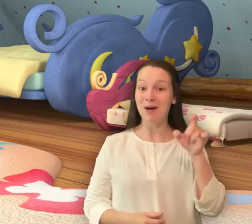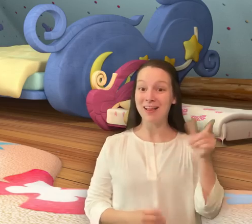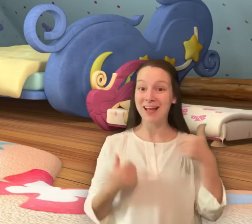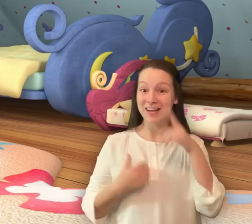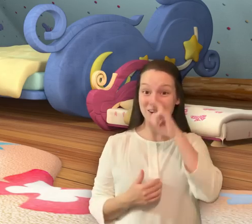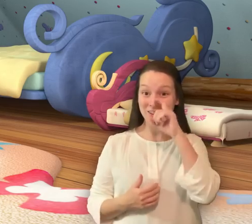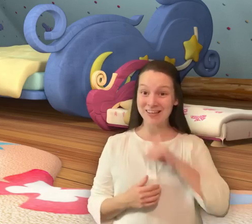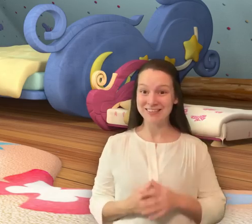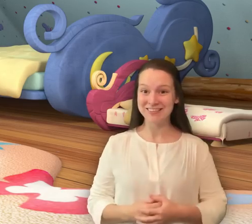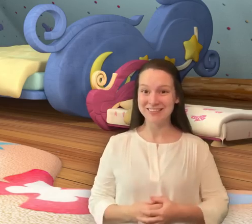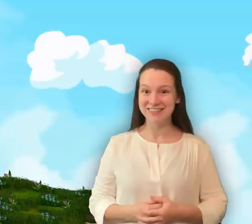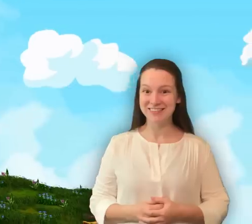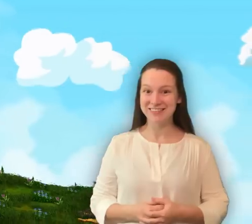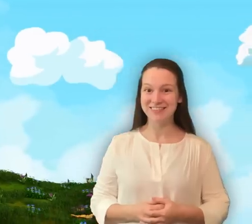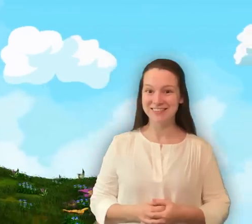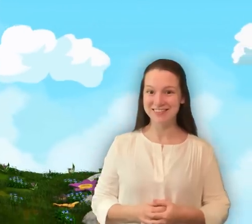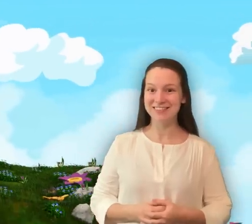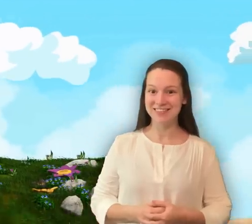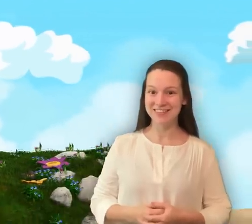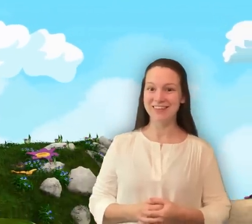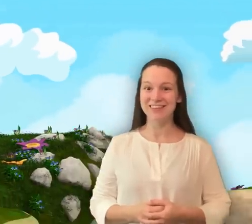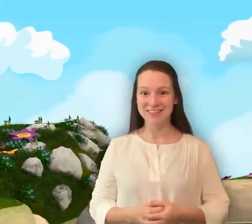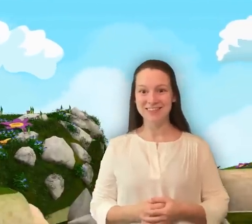Miss Polly had a dolly